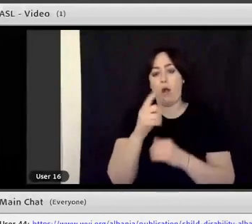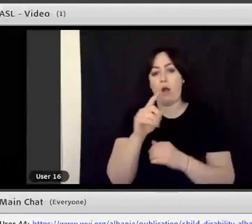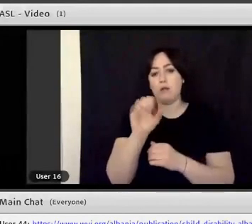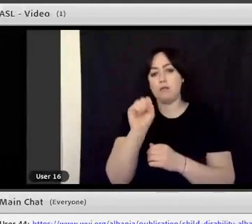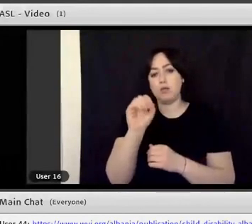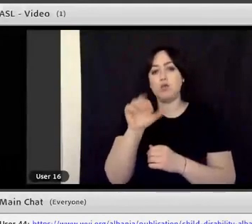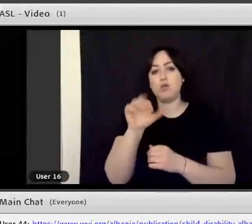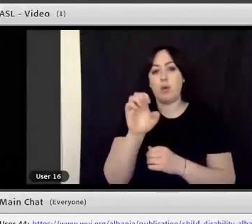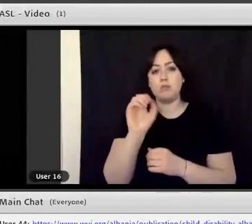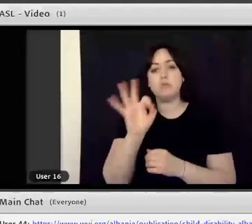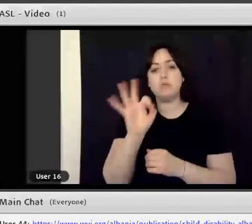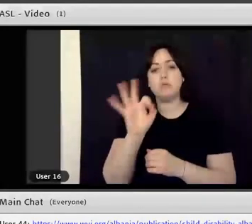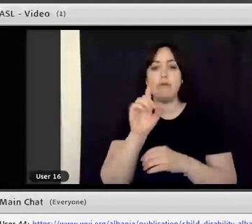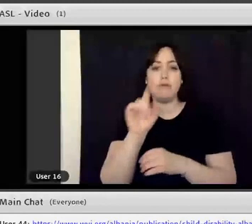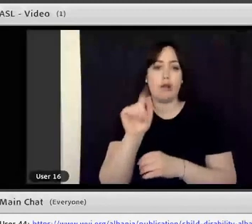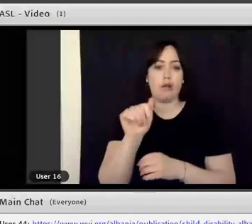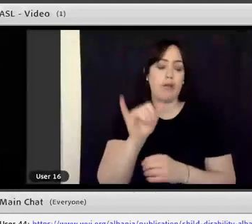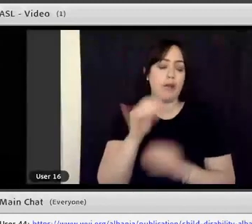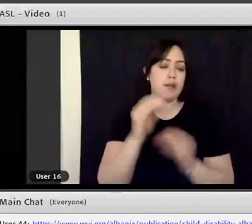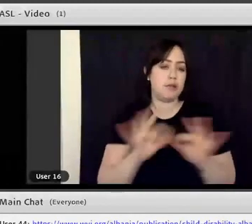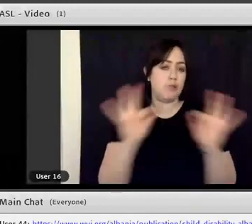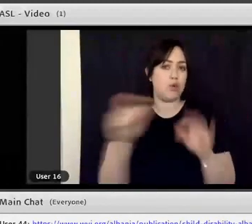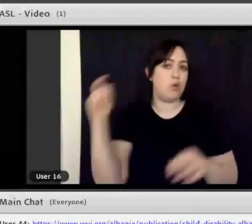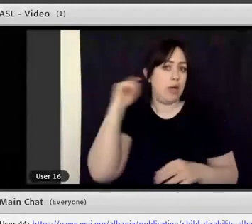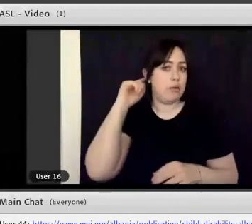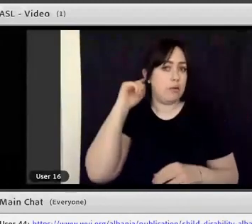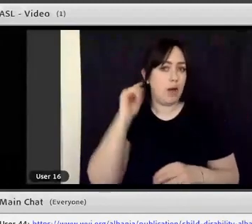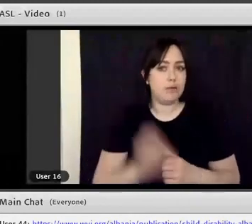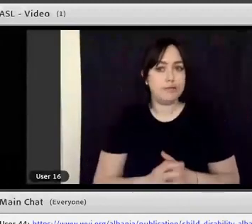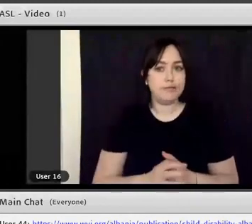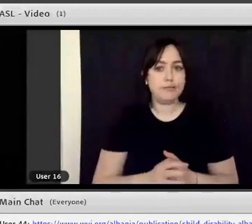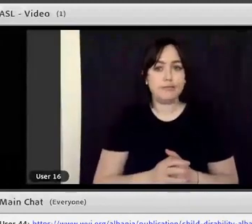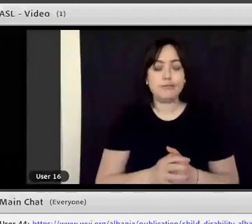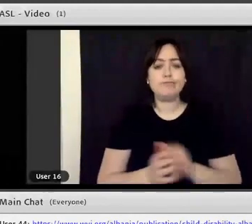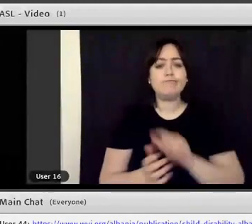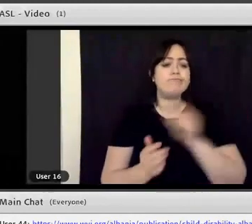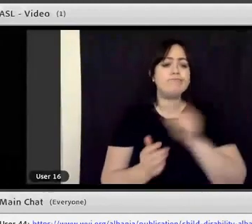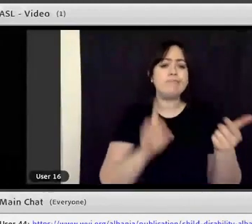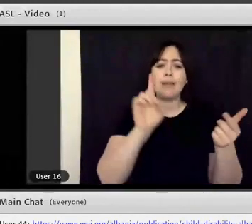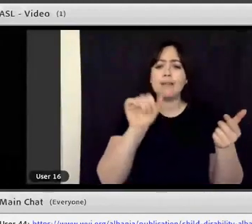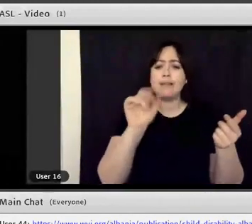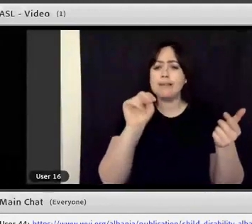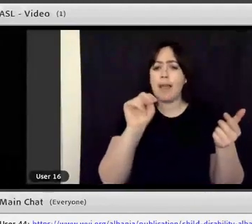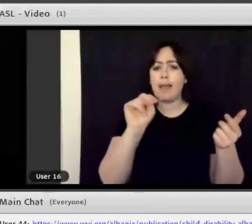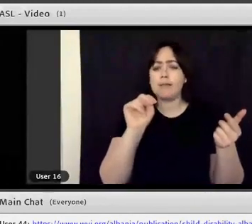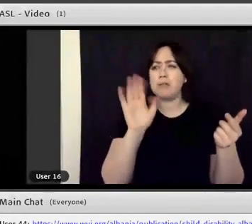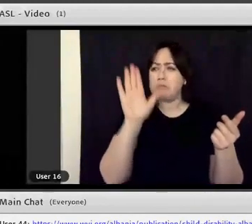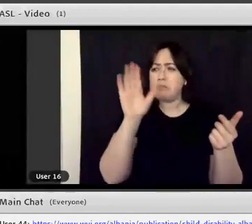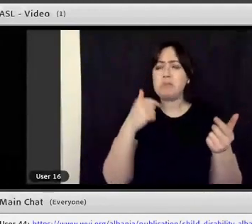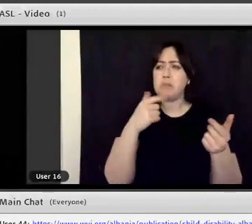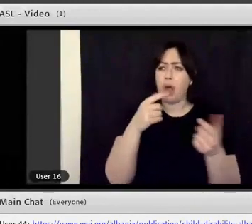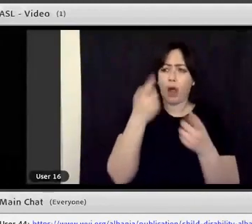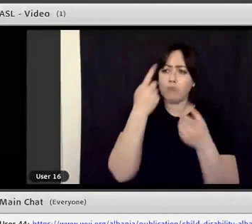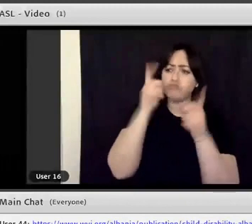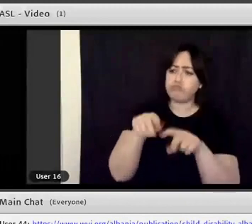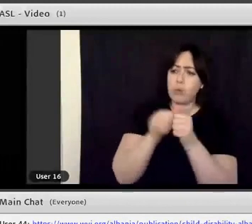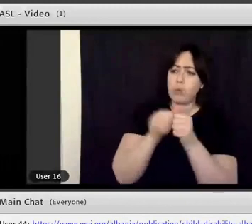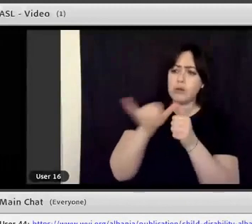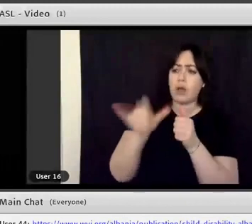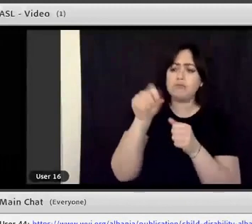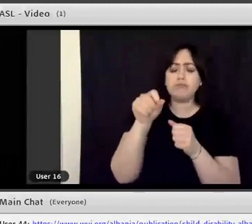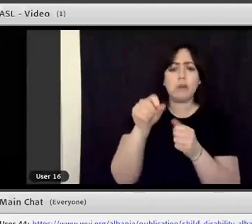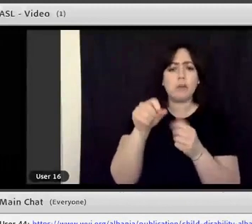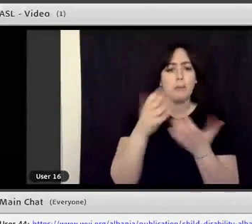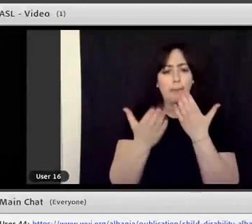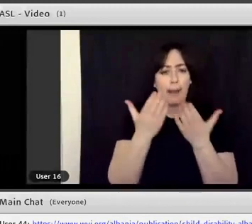in. I just wanted to point out that although I agree with everything Mitch just said, maybe it wasn't